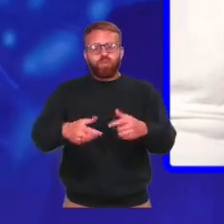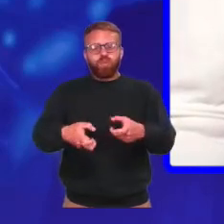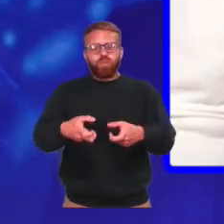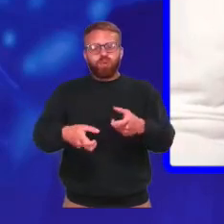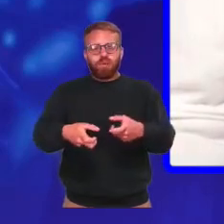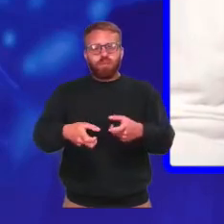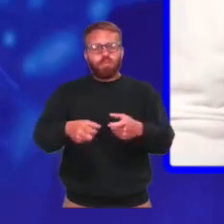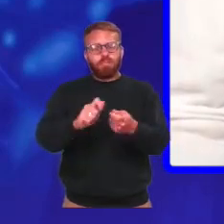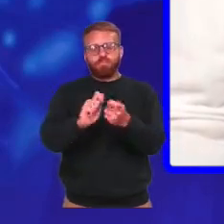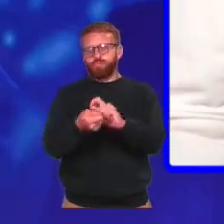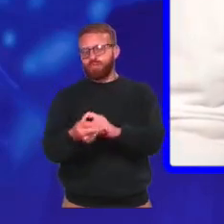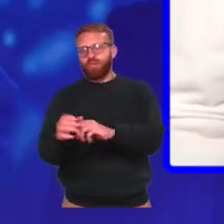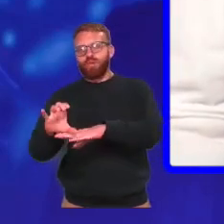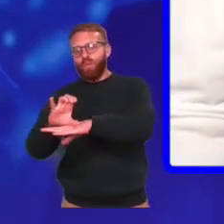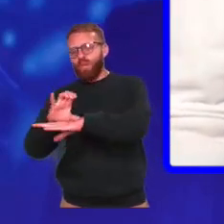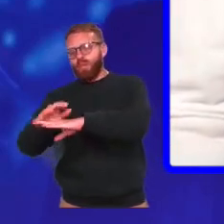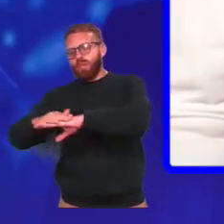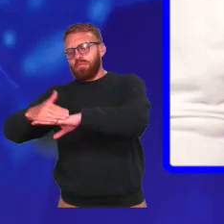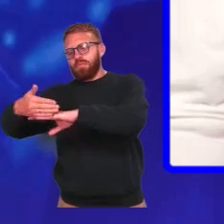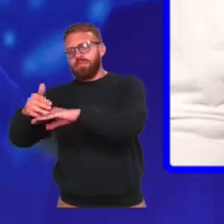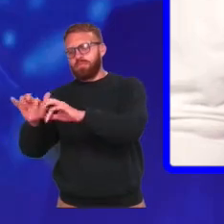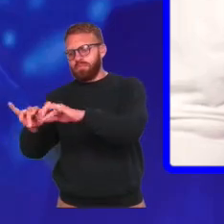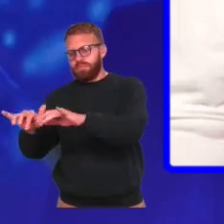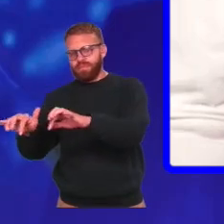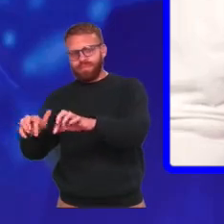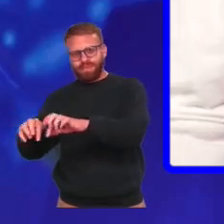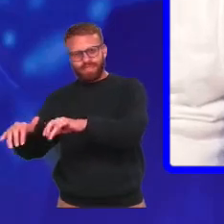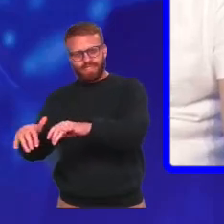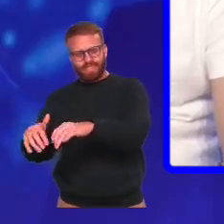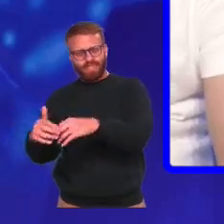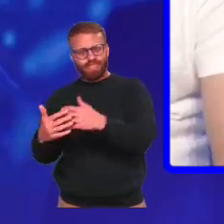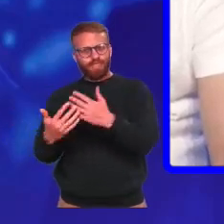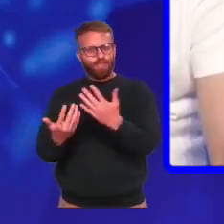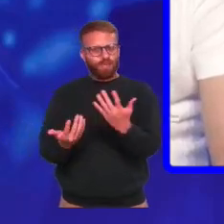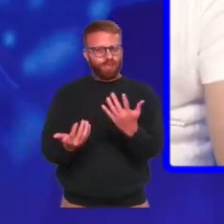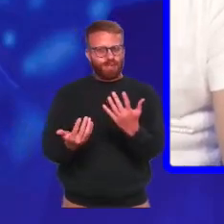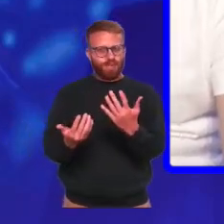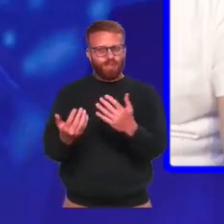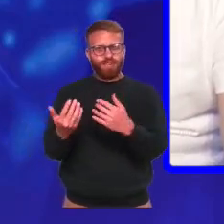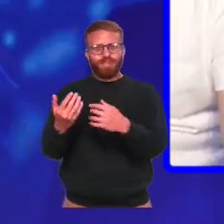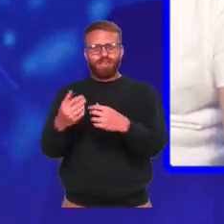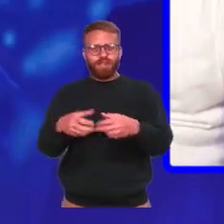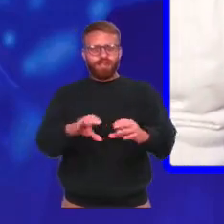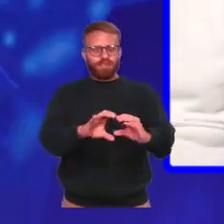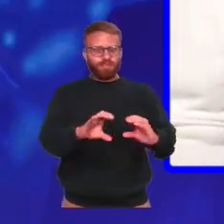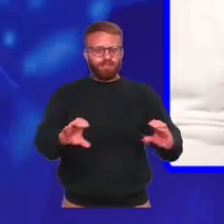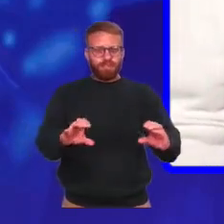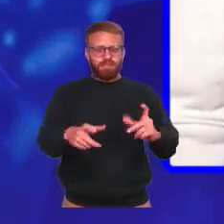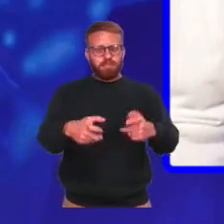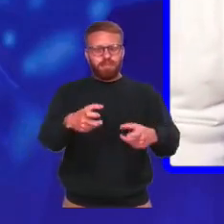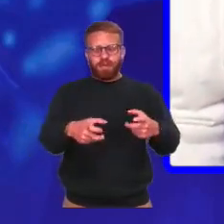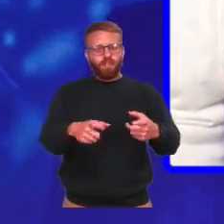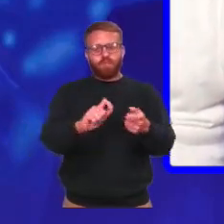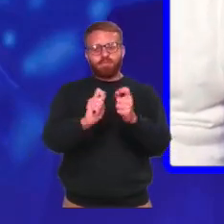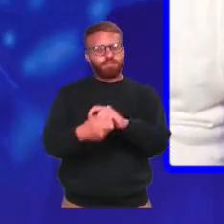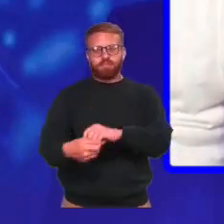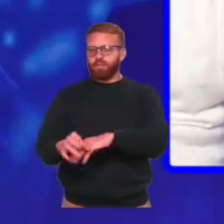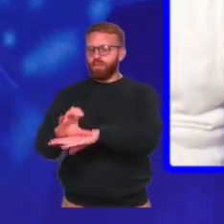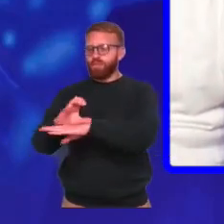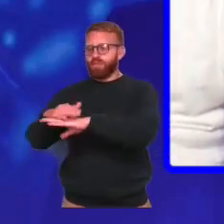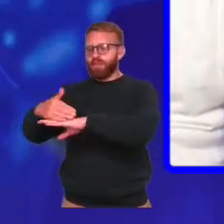challenge, technically speaking, and again, opening a new Pandora box in terms of production. How do you say, Carlo, that